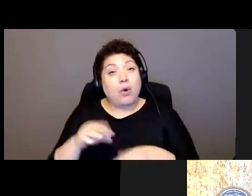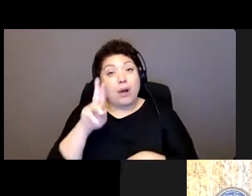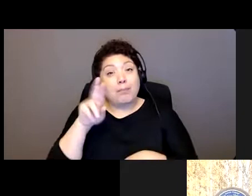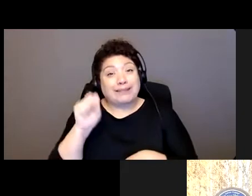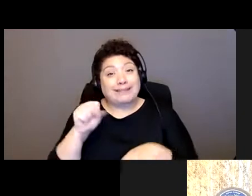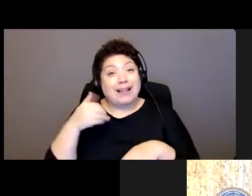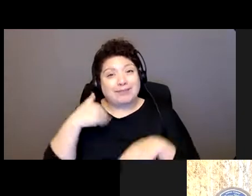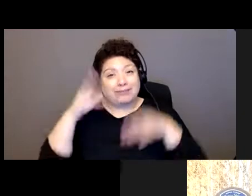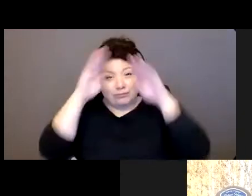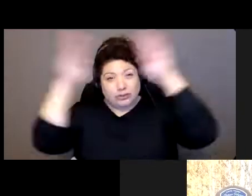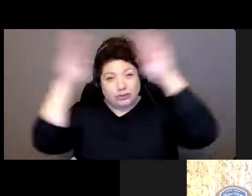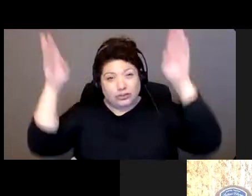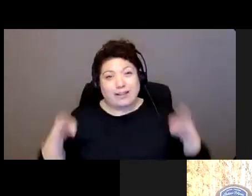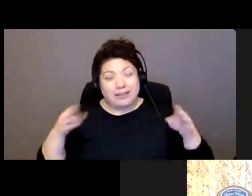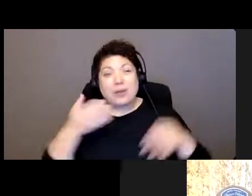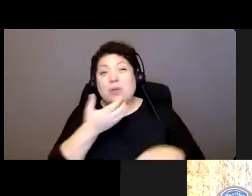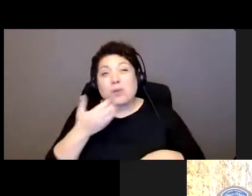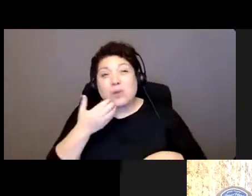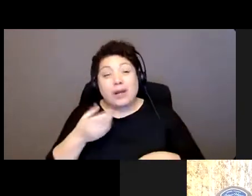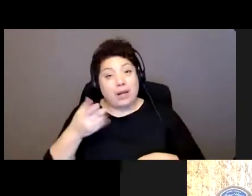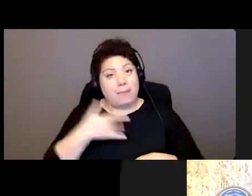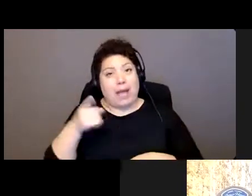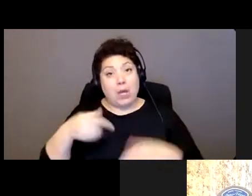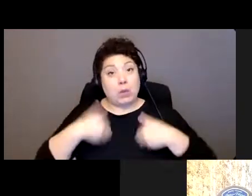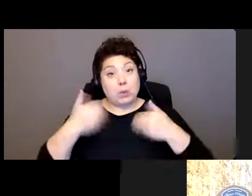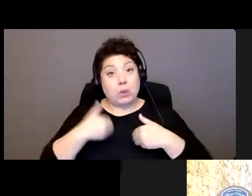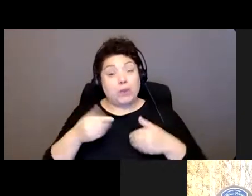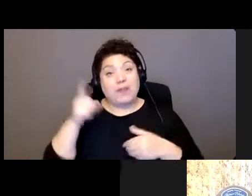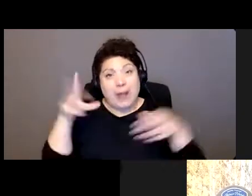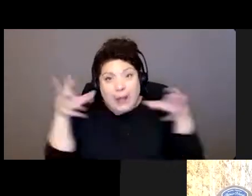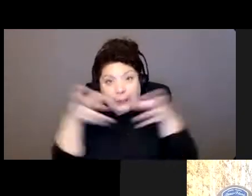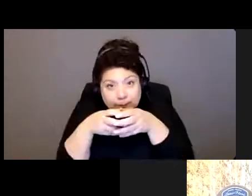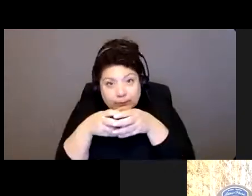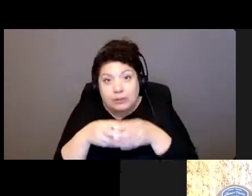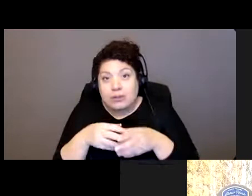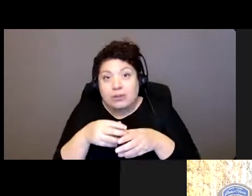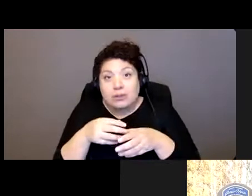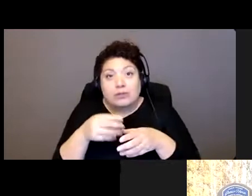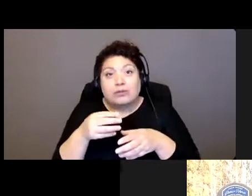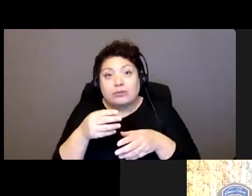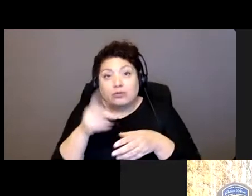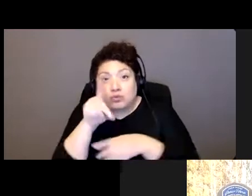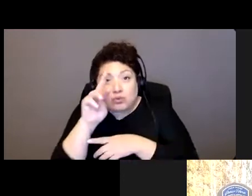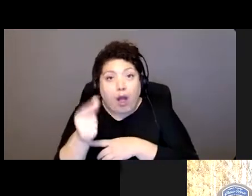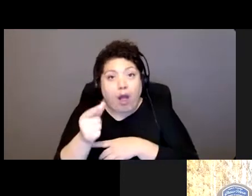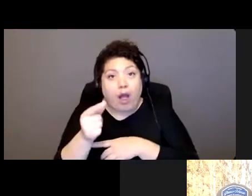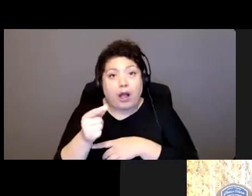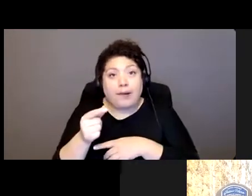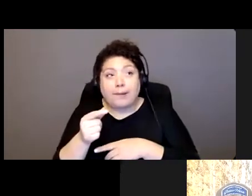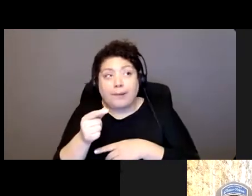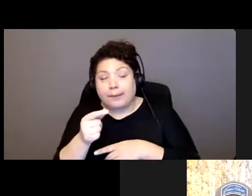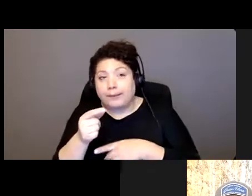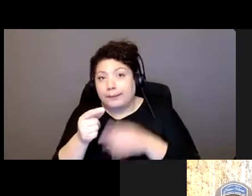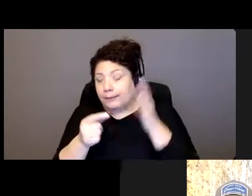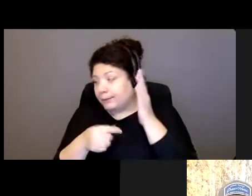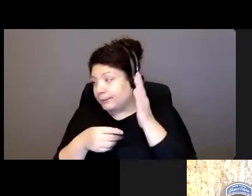people hang out, and that's where they pass the drugs around, and nobody seems to care. Everybody just turns around,